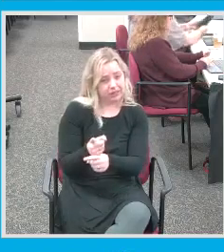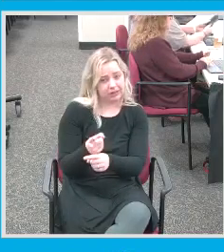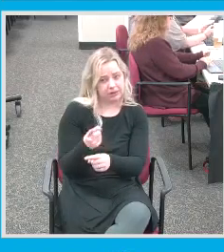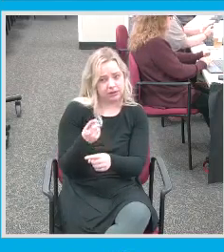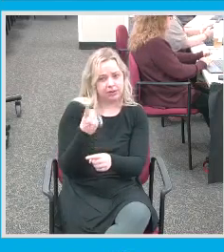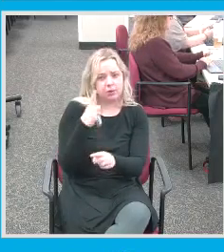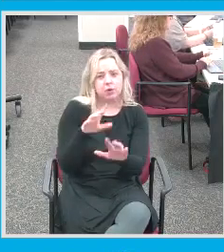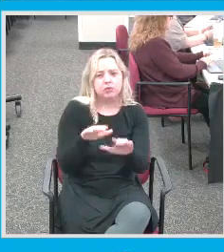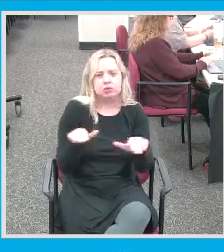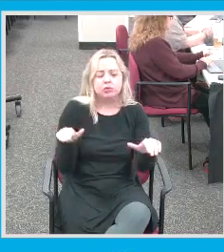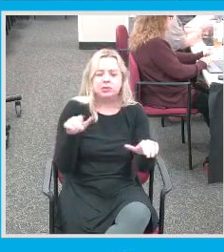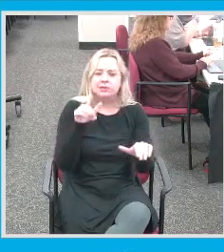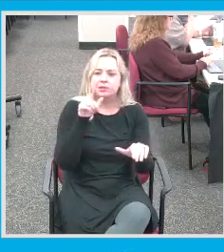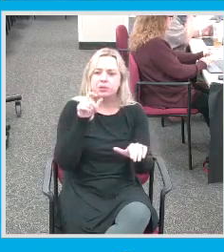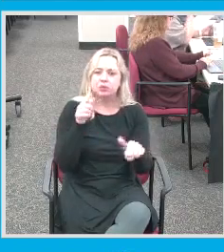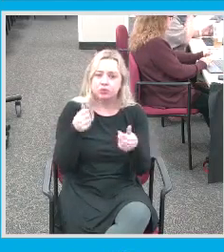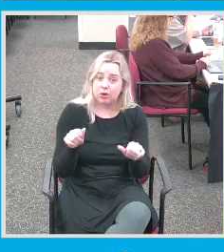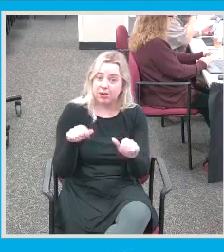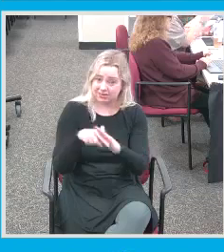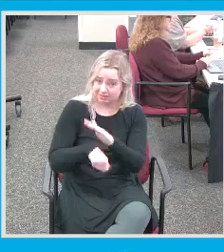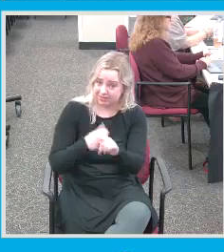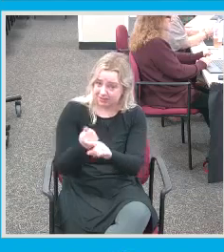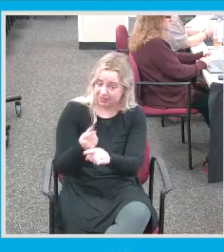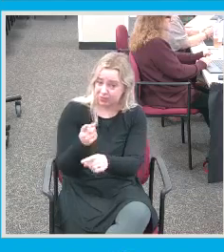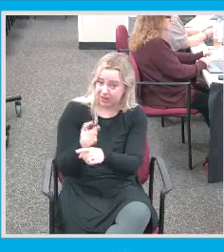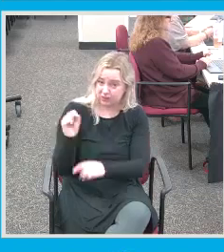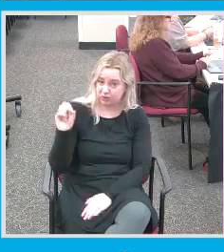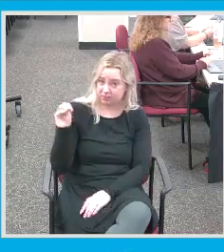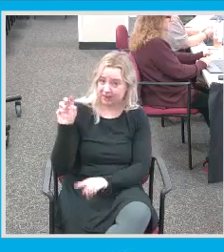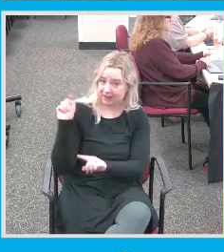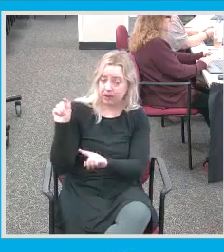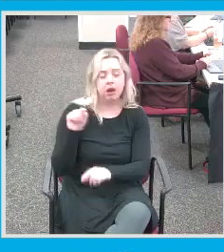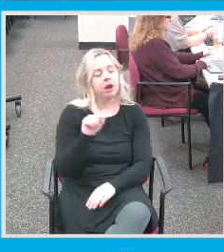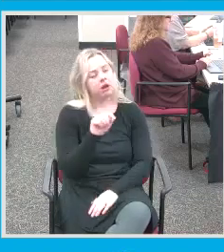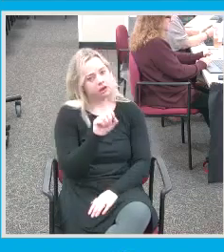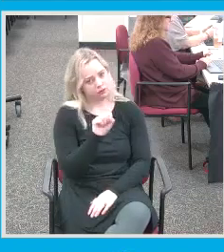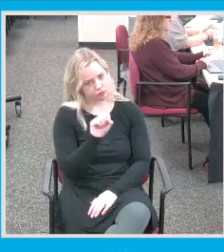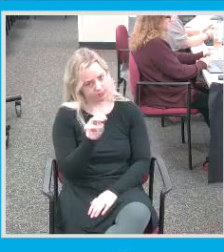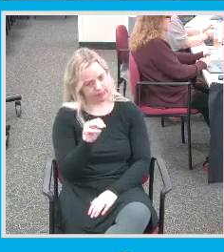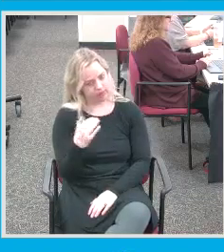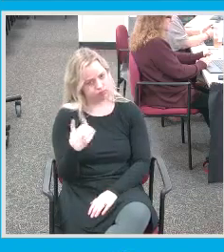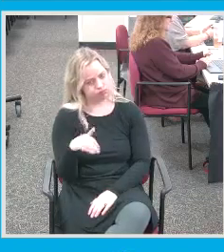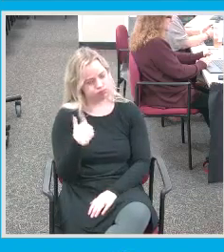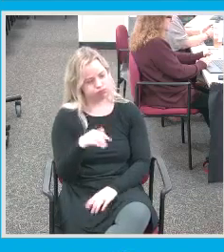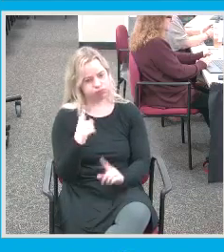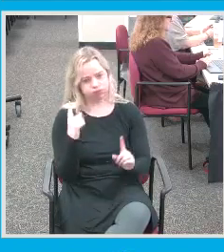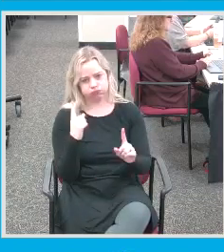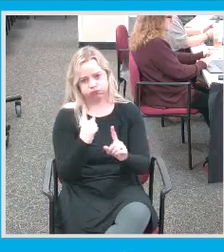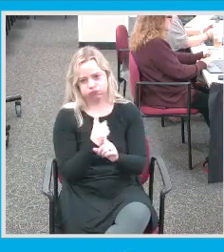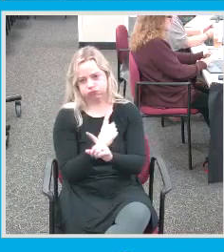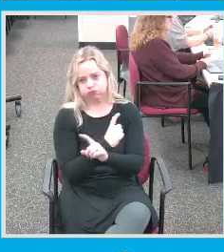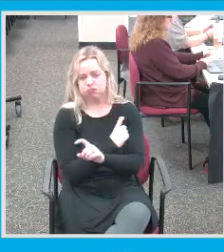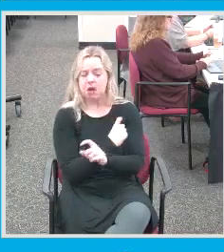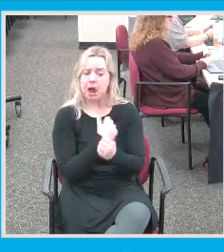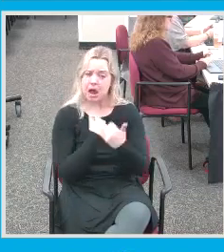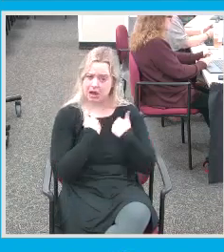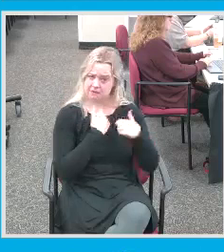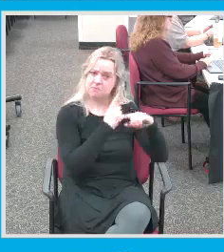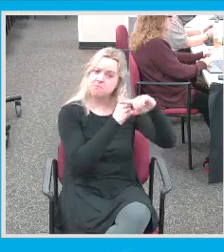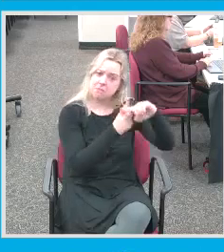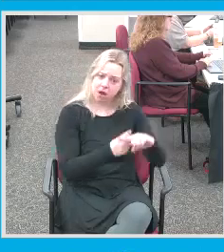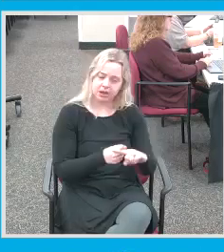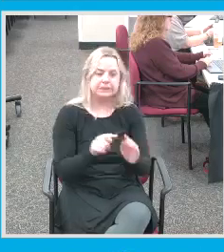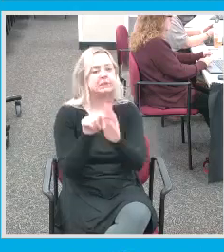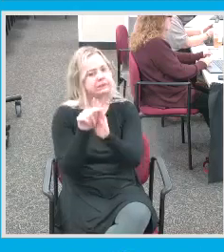attempted suicide or suicides? Yeah, I think social media is very complex, and I think it has a both positive and negative